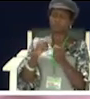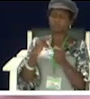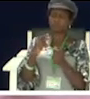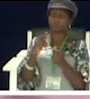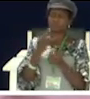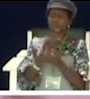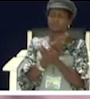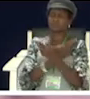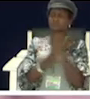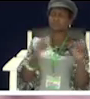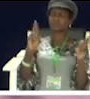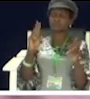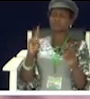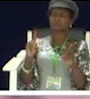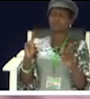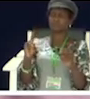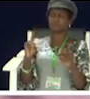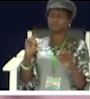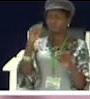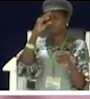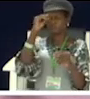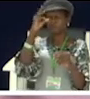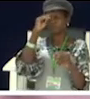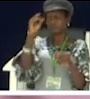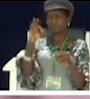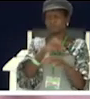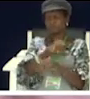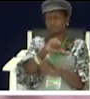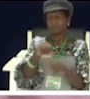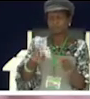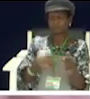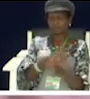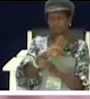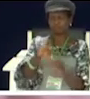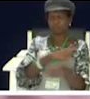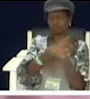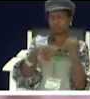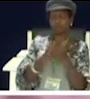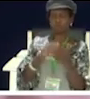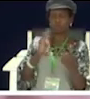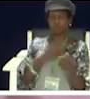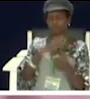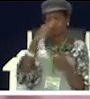redeemed men's fellowship. All our men,